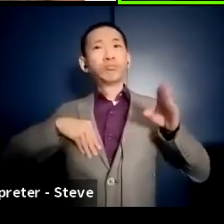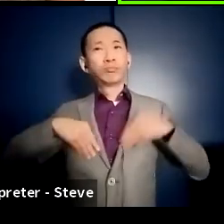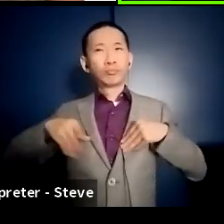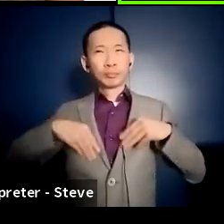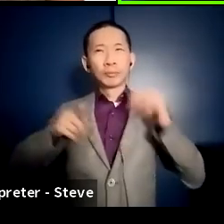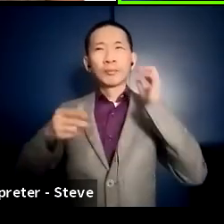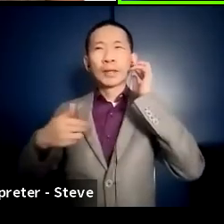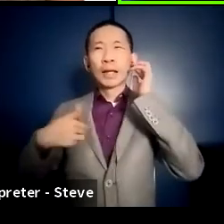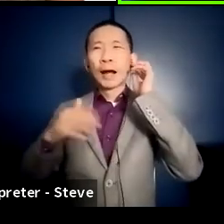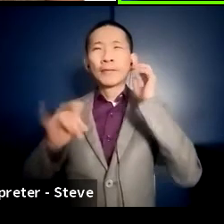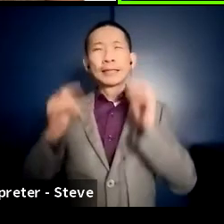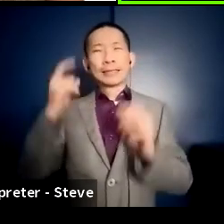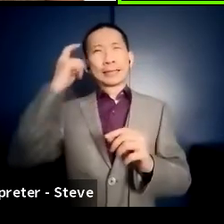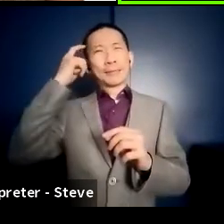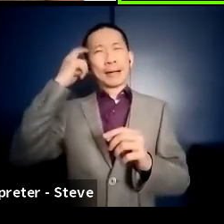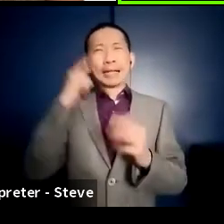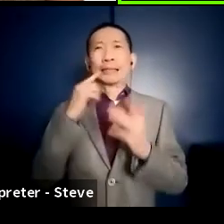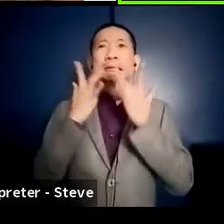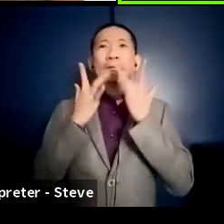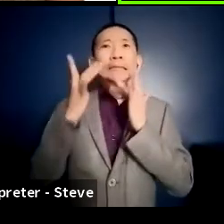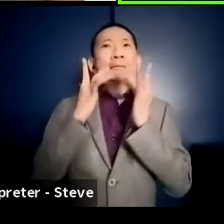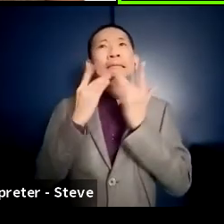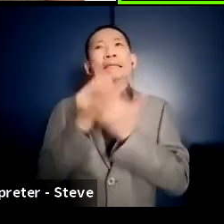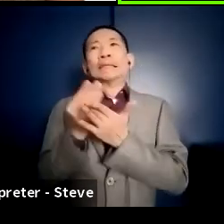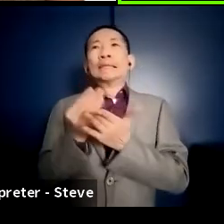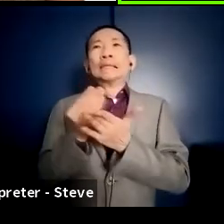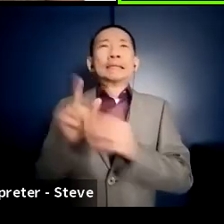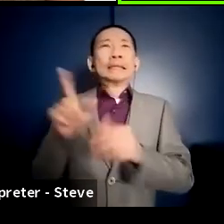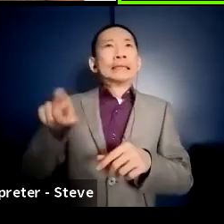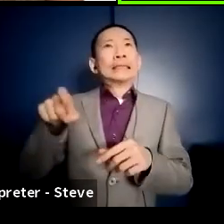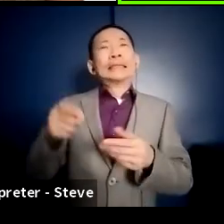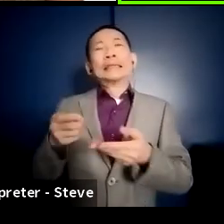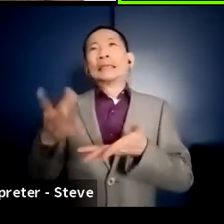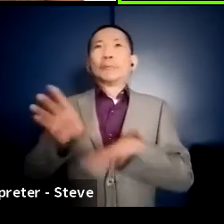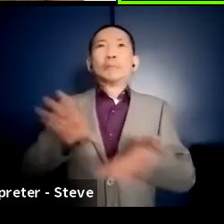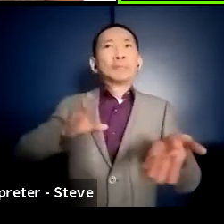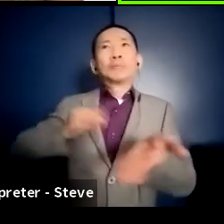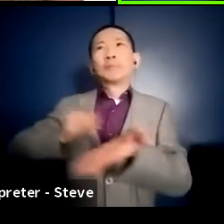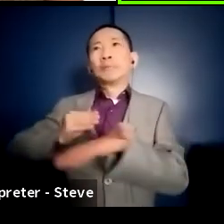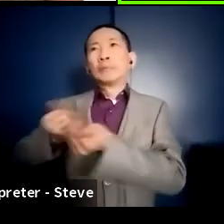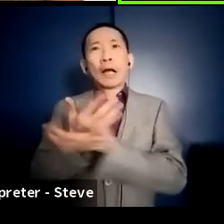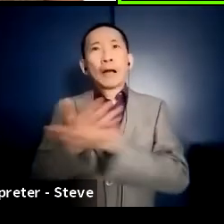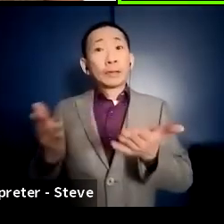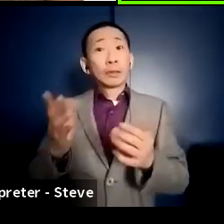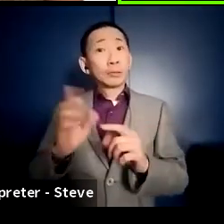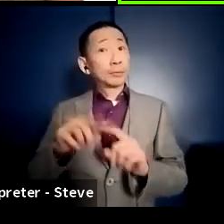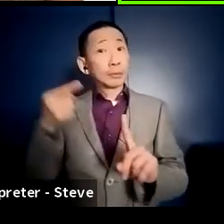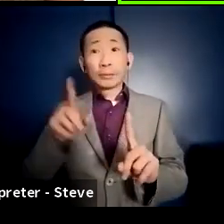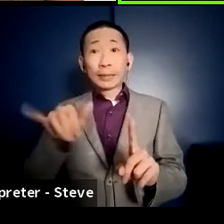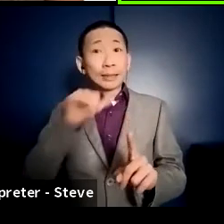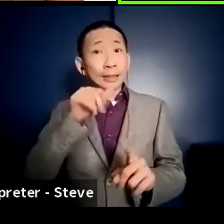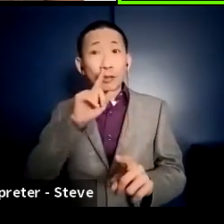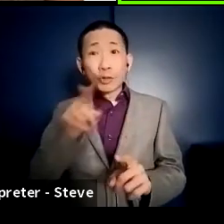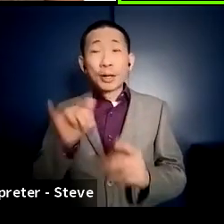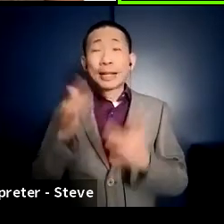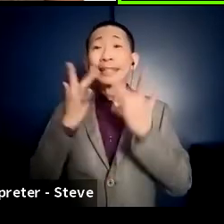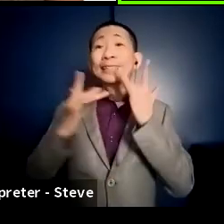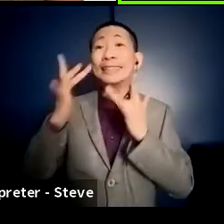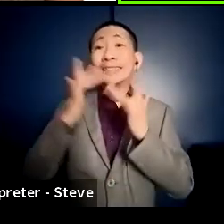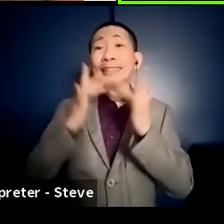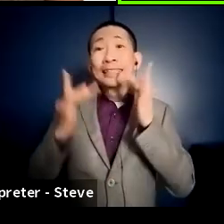scarcity mindset. And so step one, obviously, is that's not true. The scarcity mindset was put